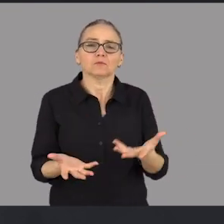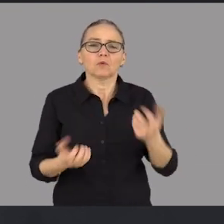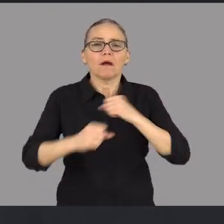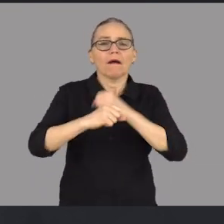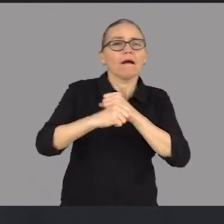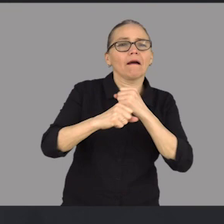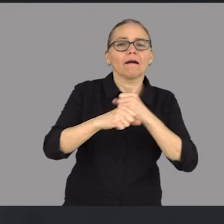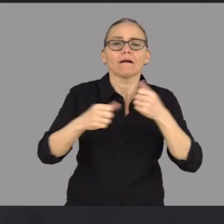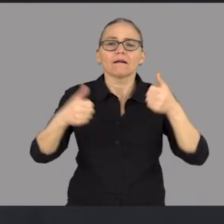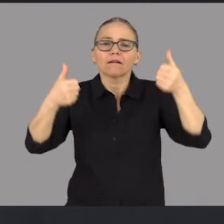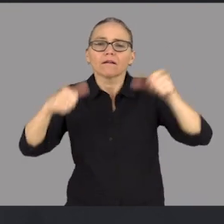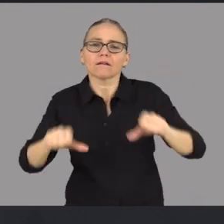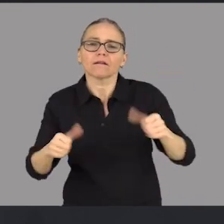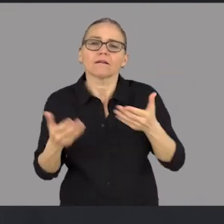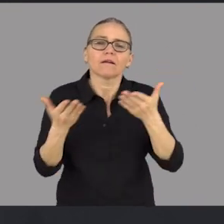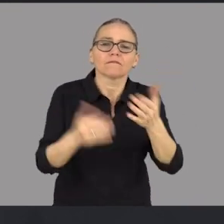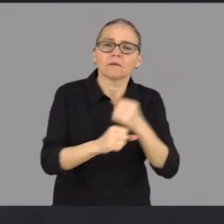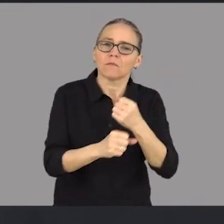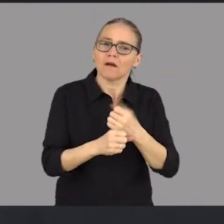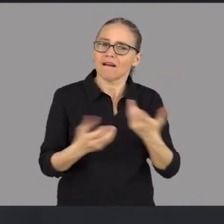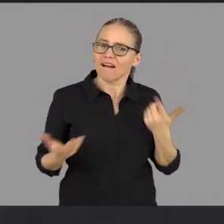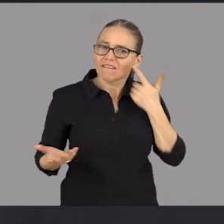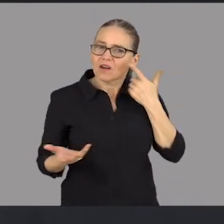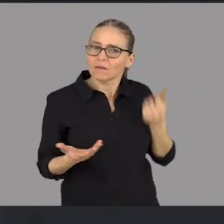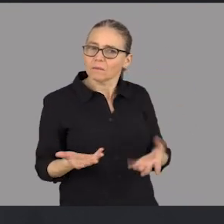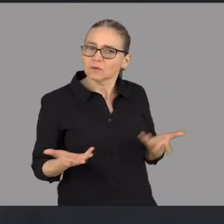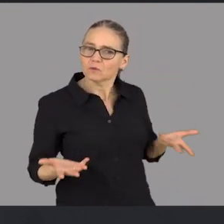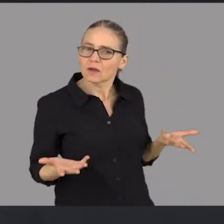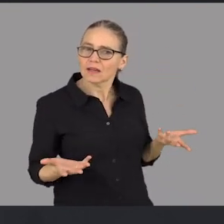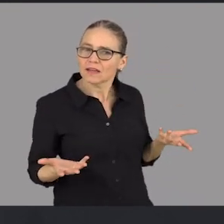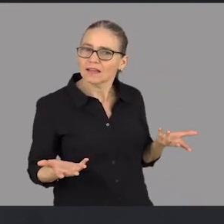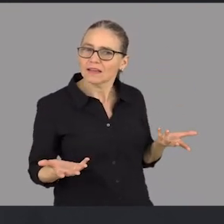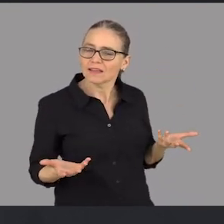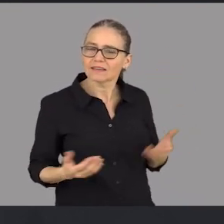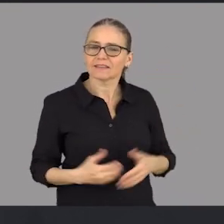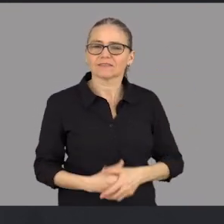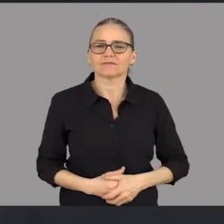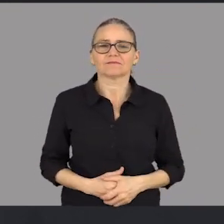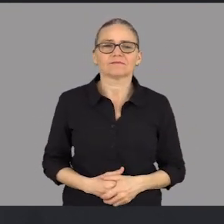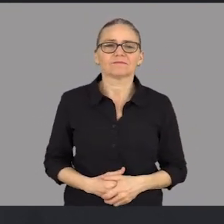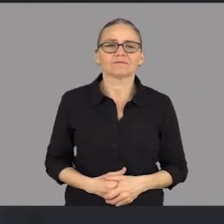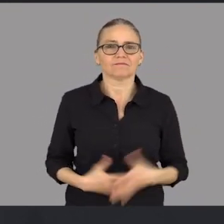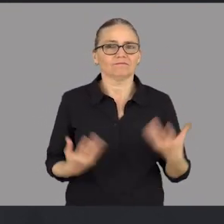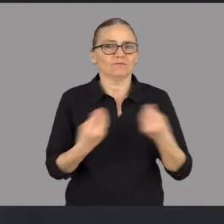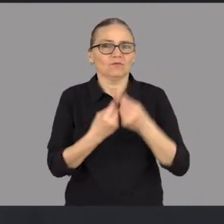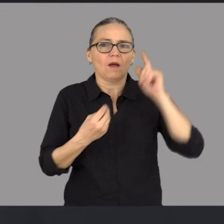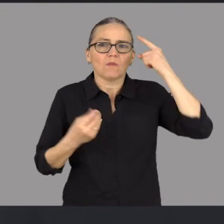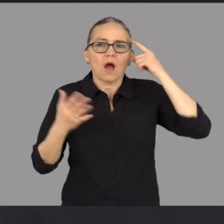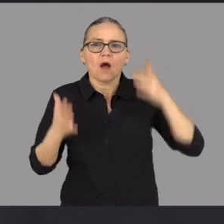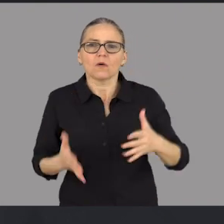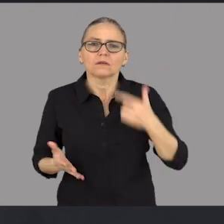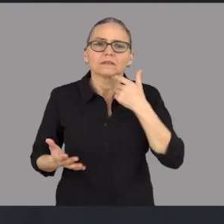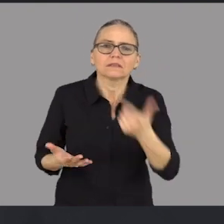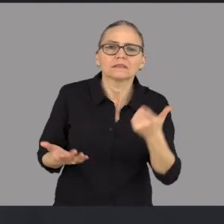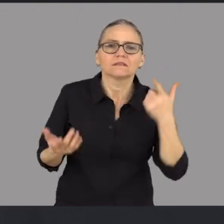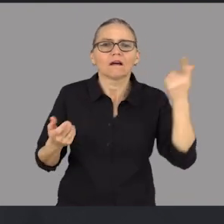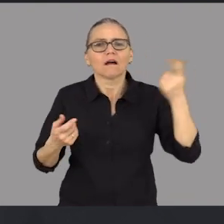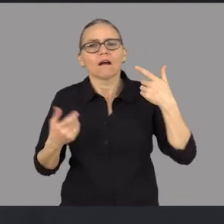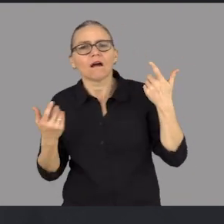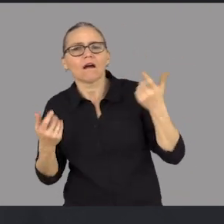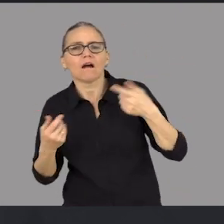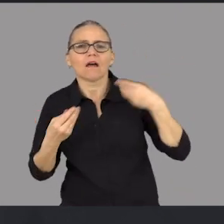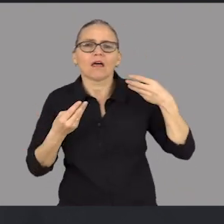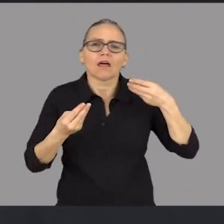the journey. Like Dave, I just love that you rarely have to even post job postings. For